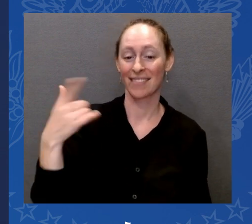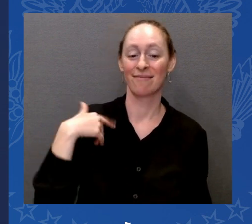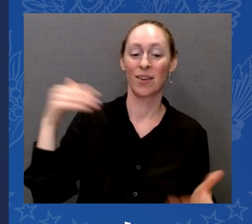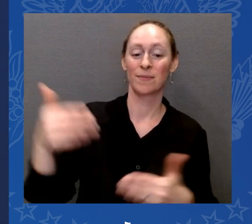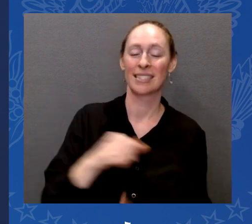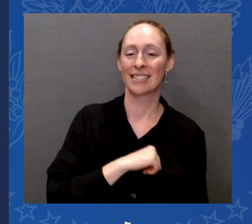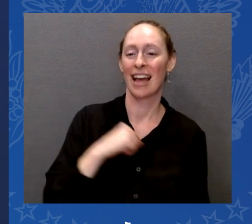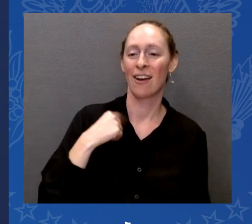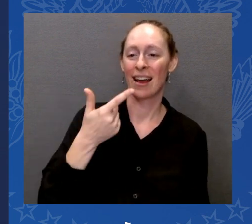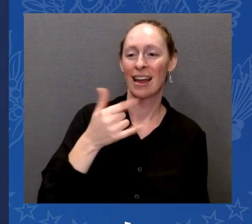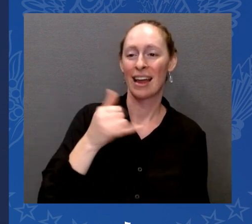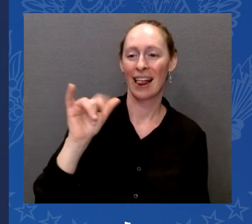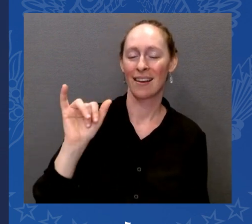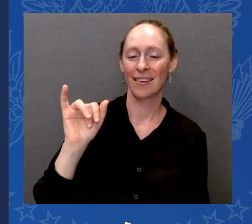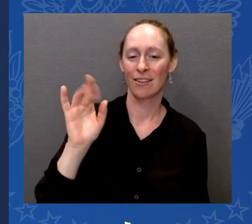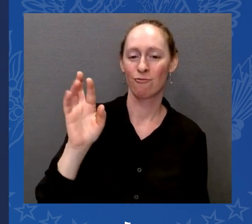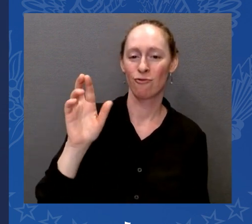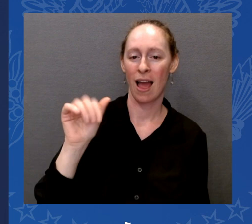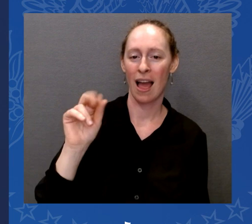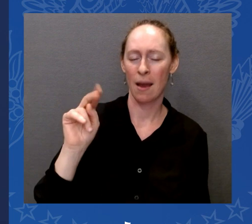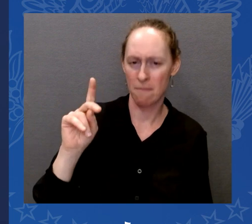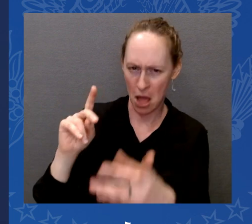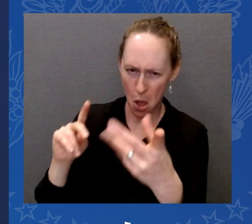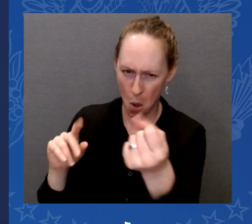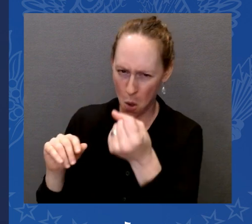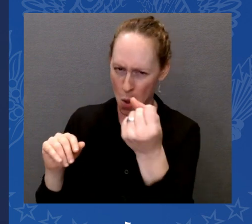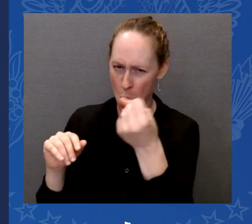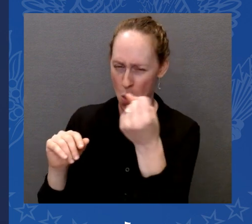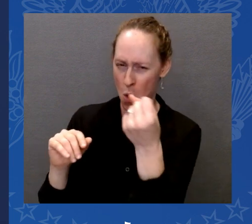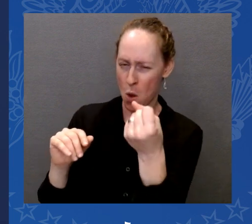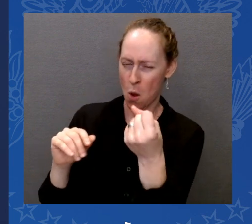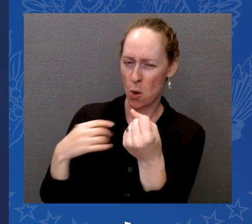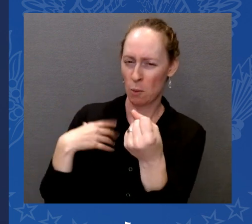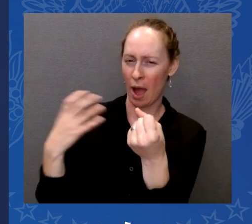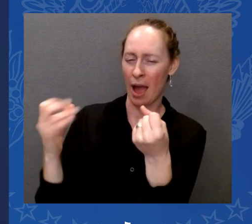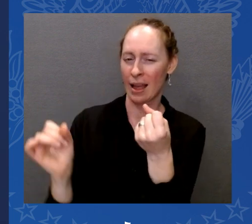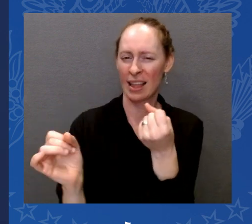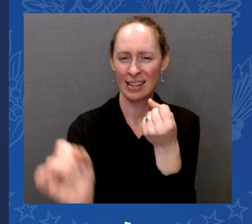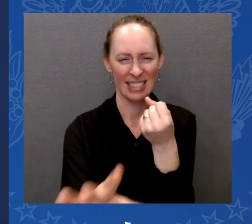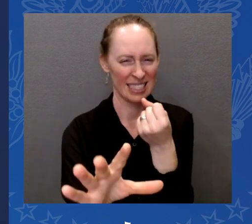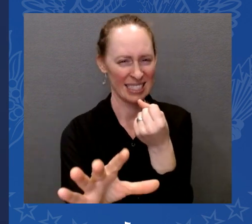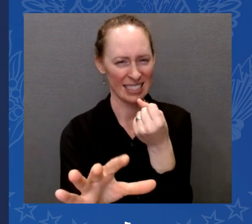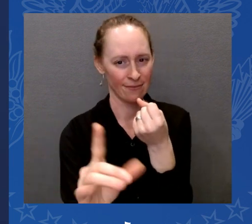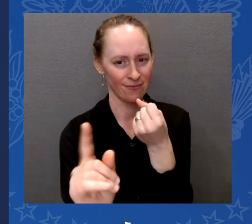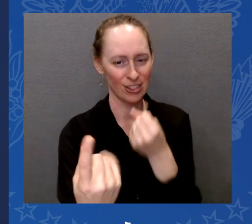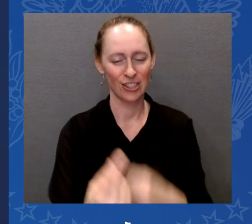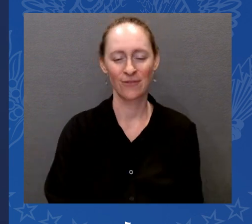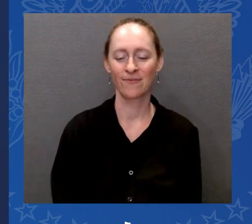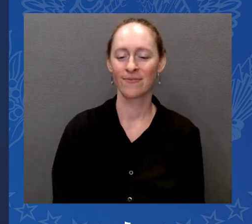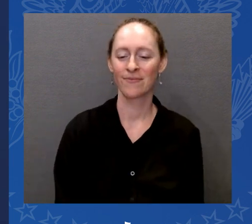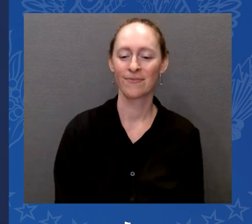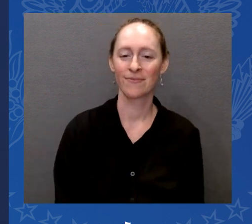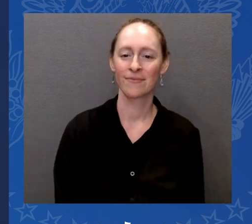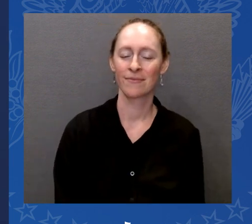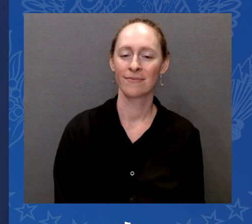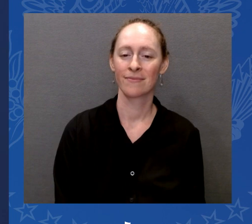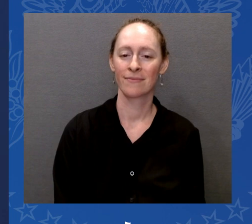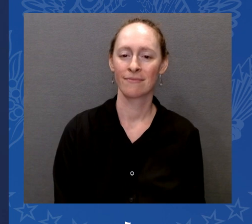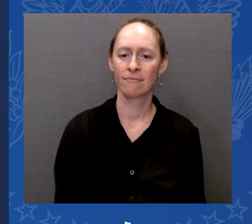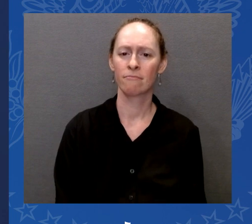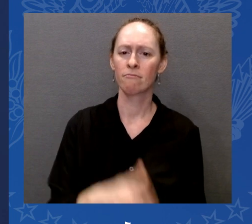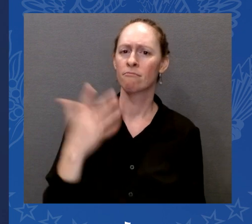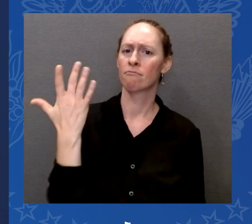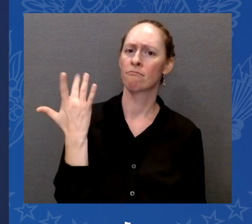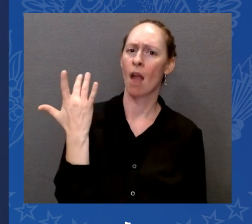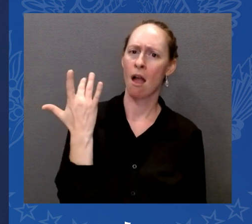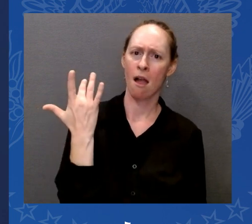totally consistent with what we're doing. One of the reasons why women in America have an opportunity to serve in any